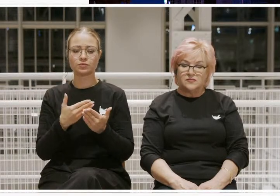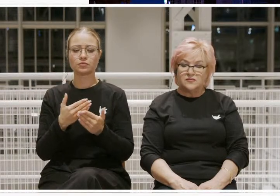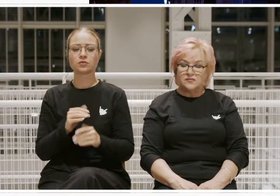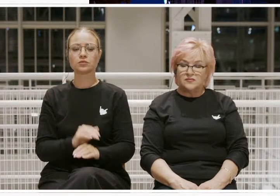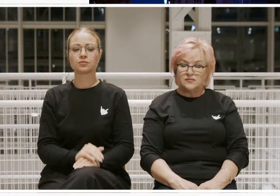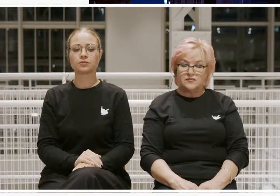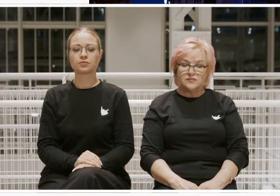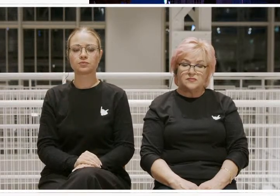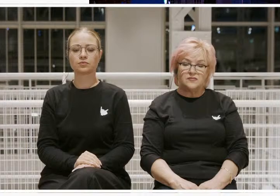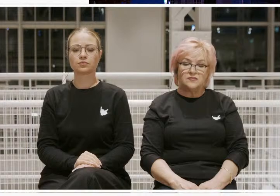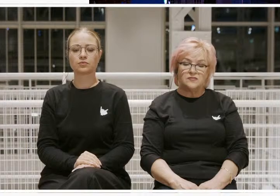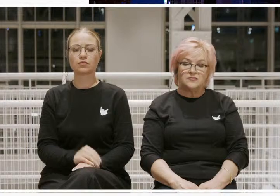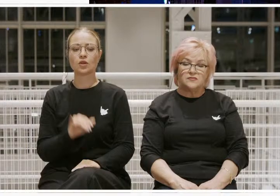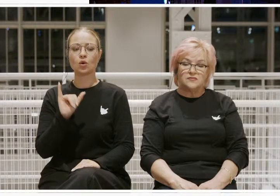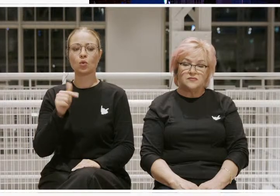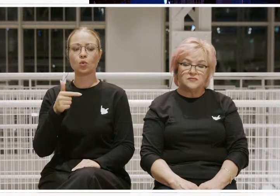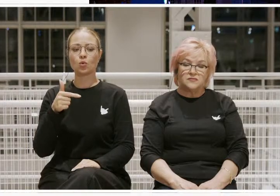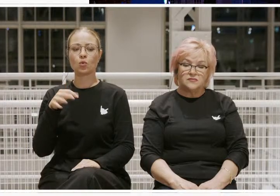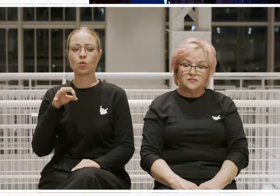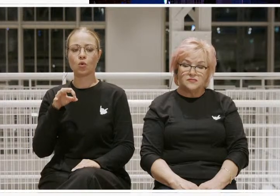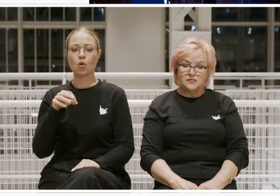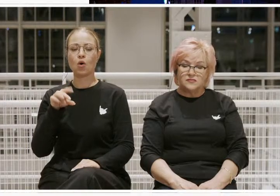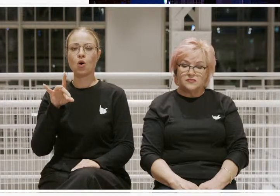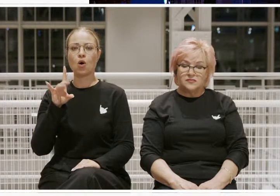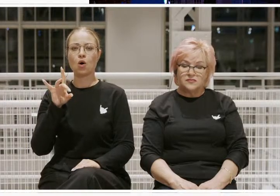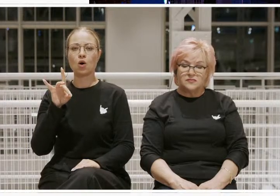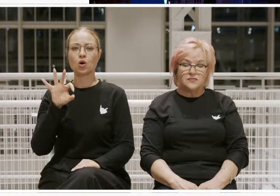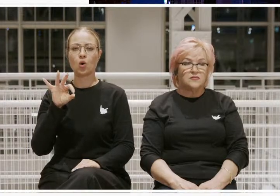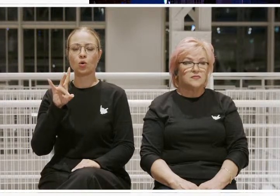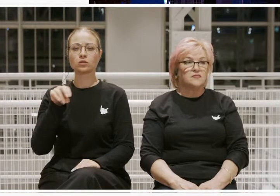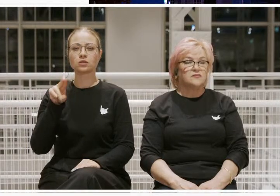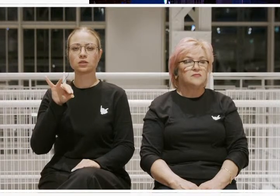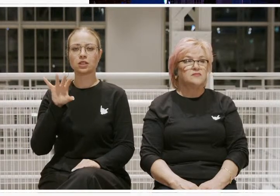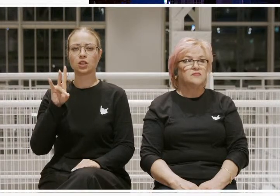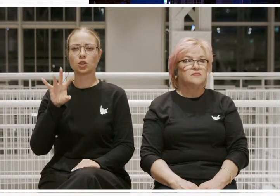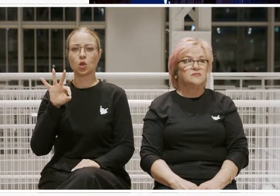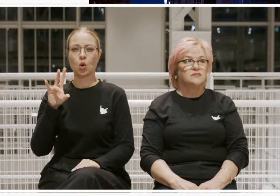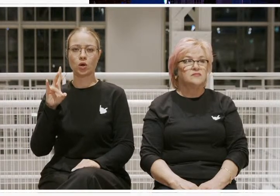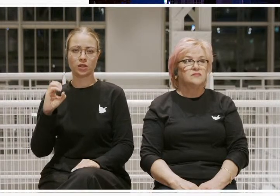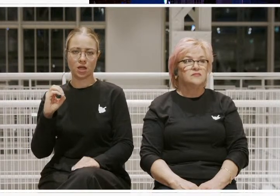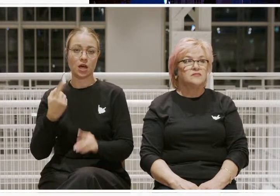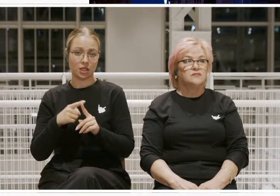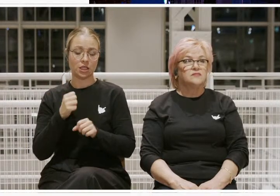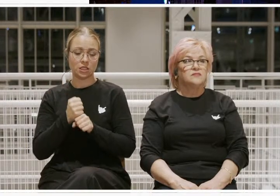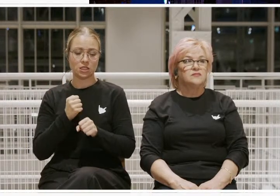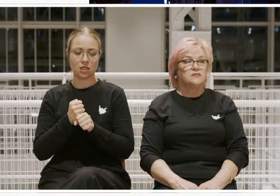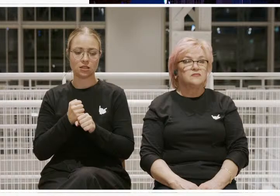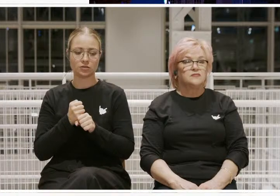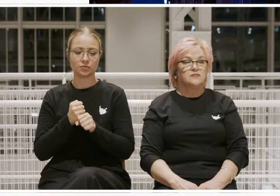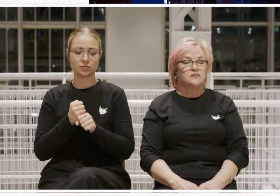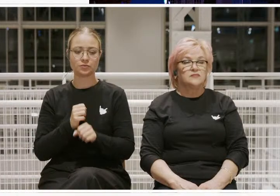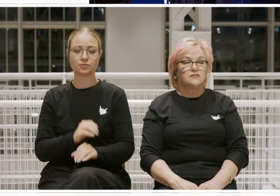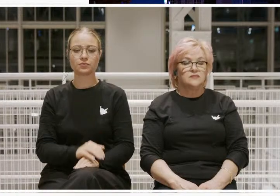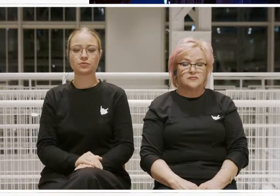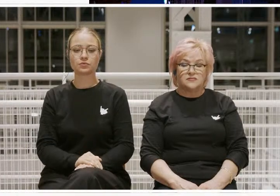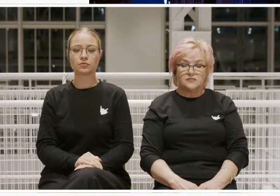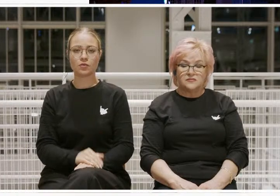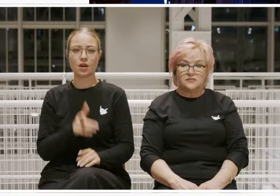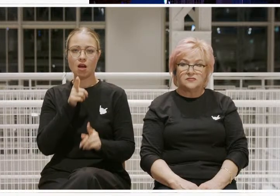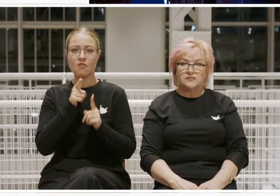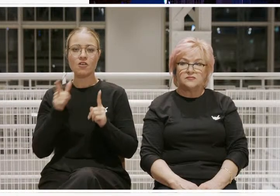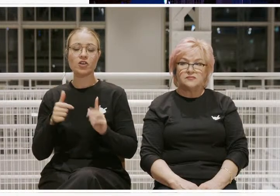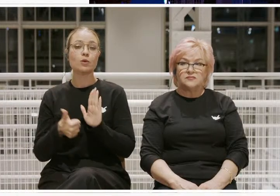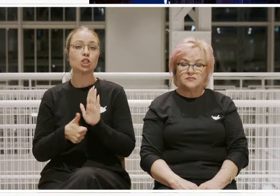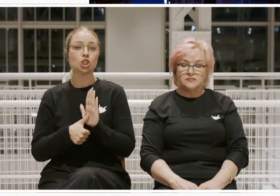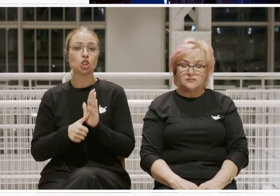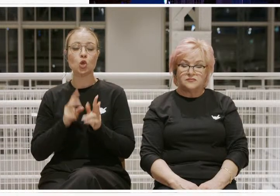initially exhibited at the Taksim Square in '99 in the 6th Istanbul Biennial. So the work has